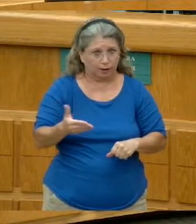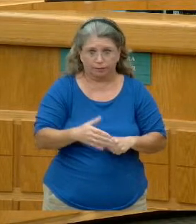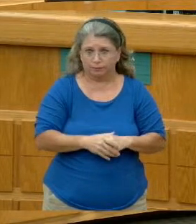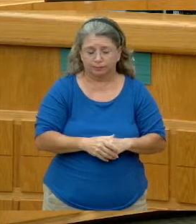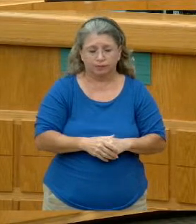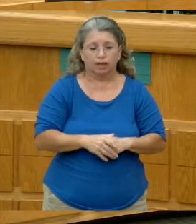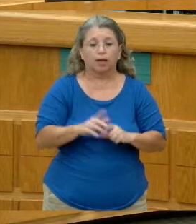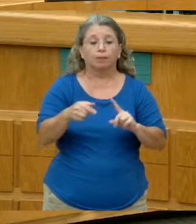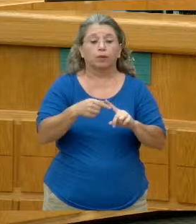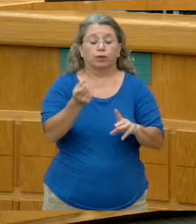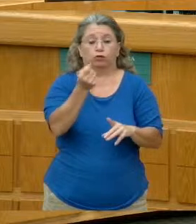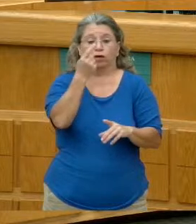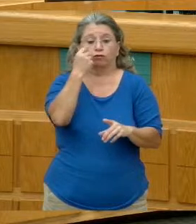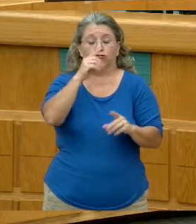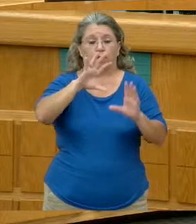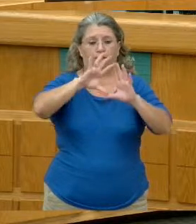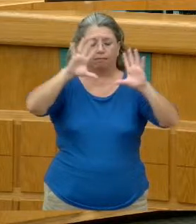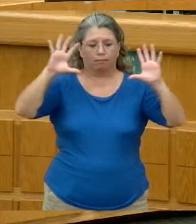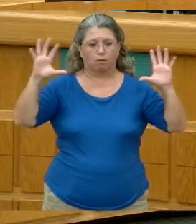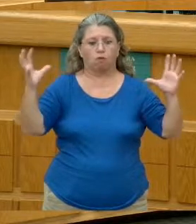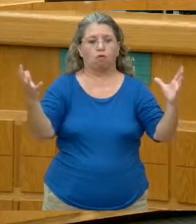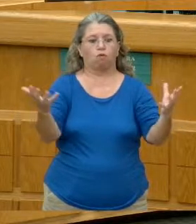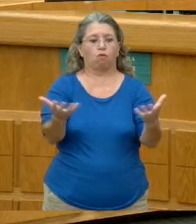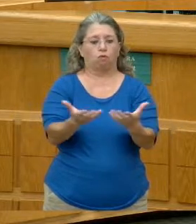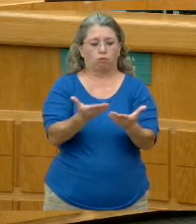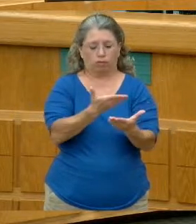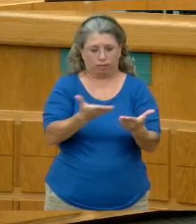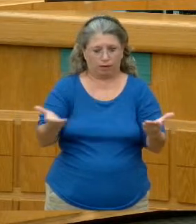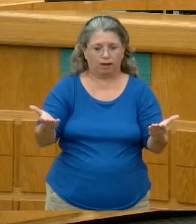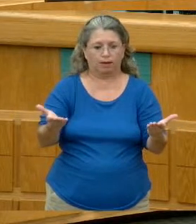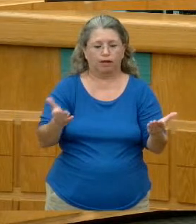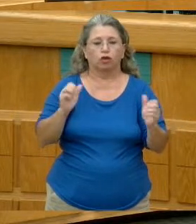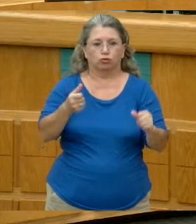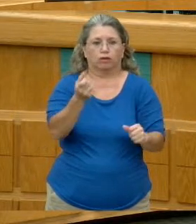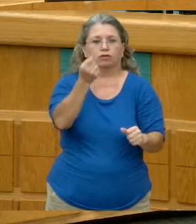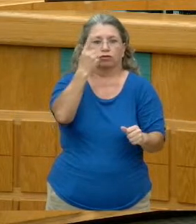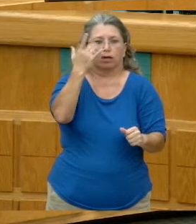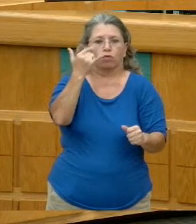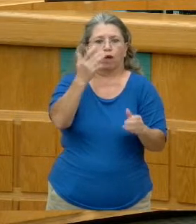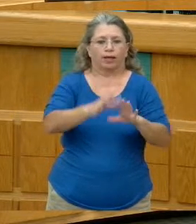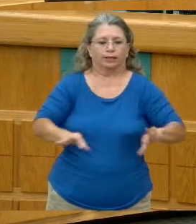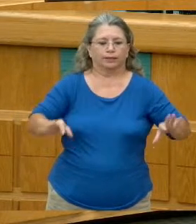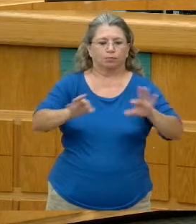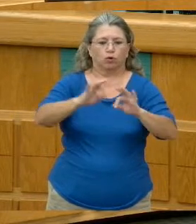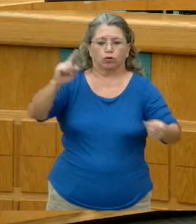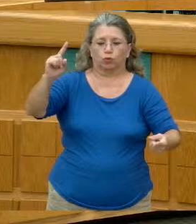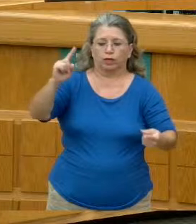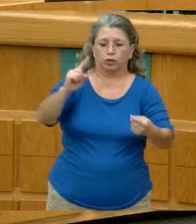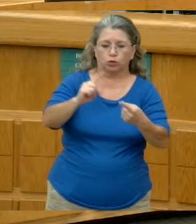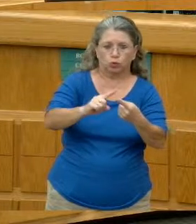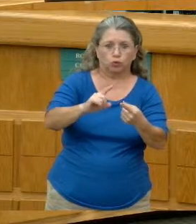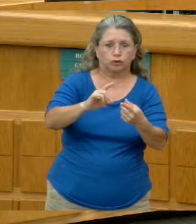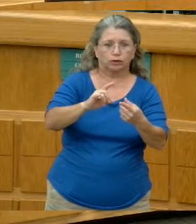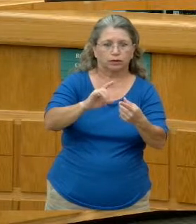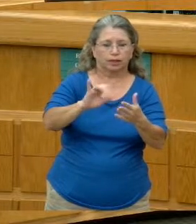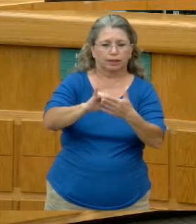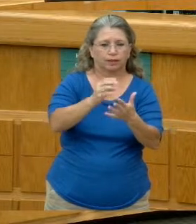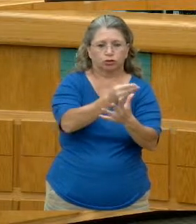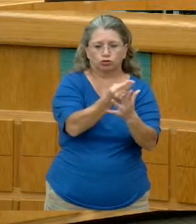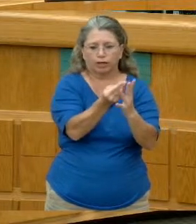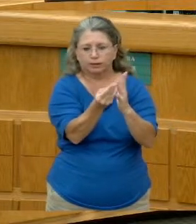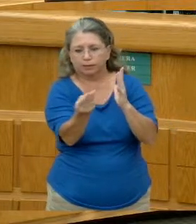it in context, you can understand why it's so important to reduce the transmission. Because in 2 weeks, we've had 60